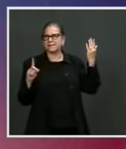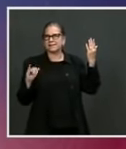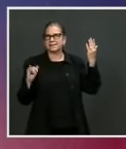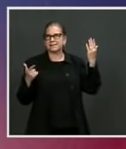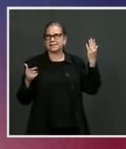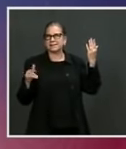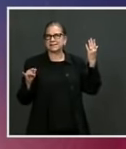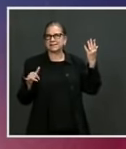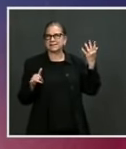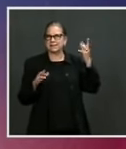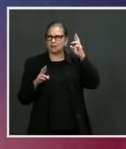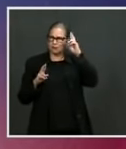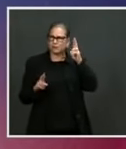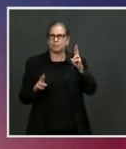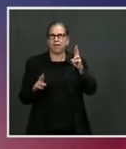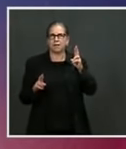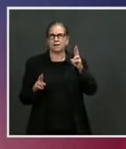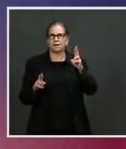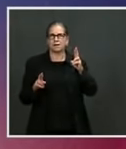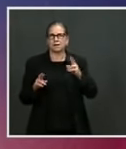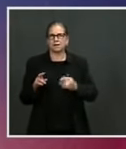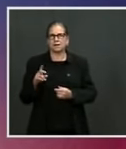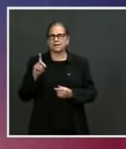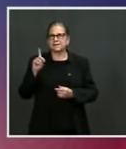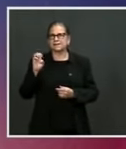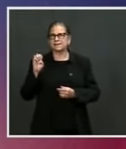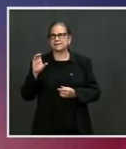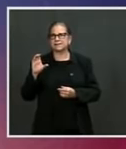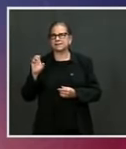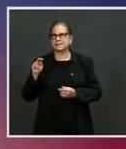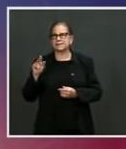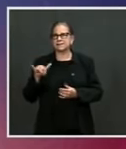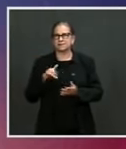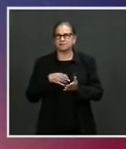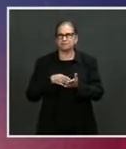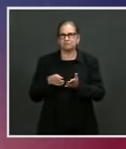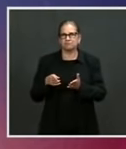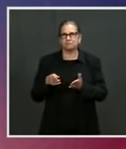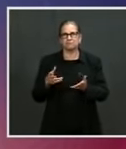decency and honor, love of neighbor. They're not empty words,